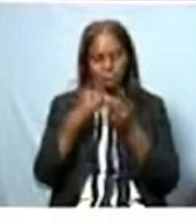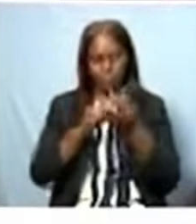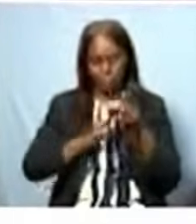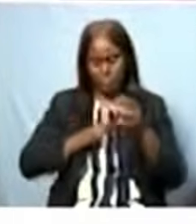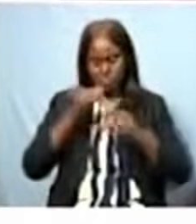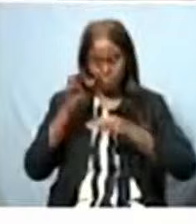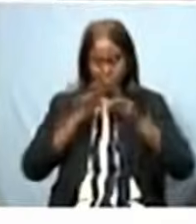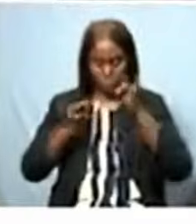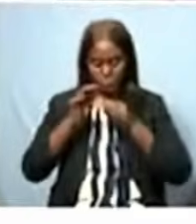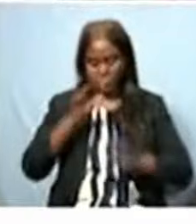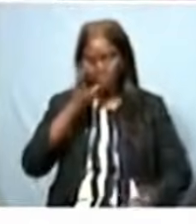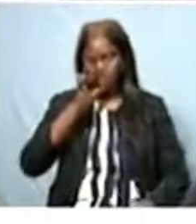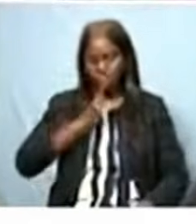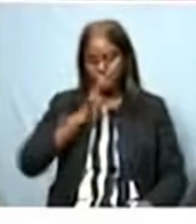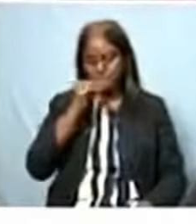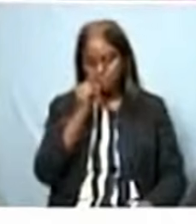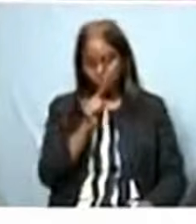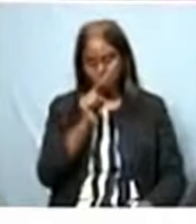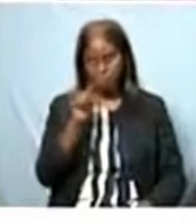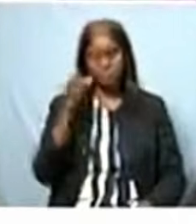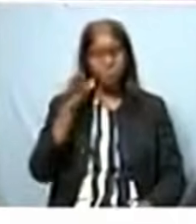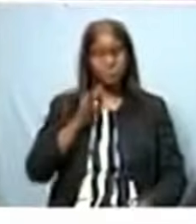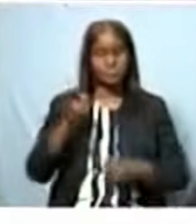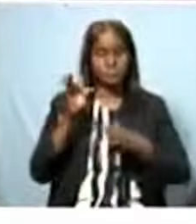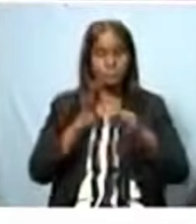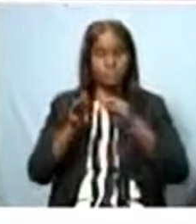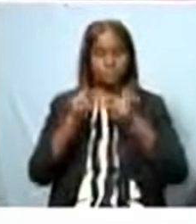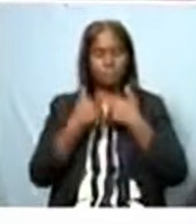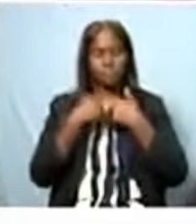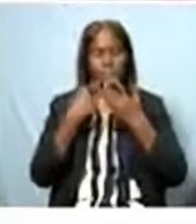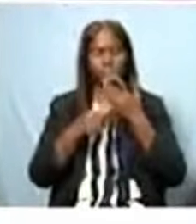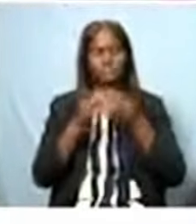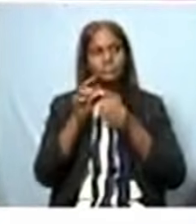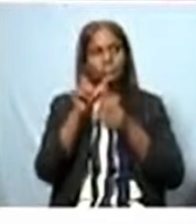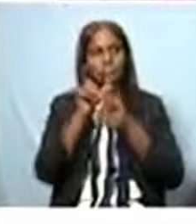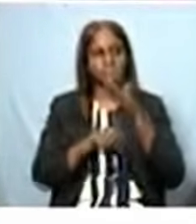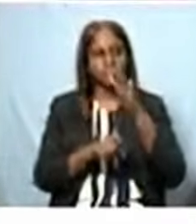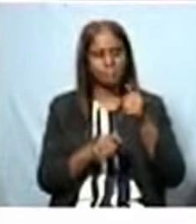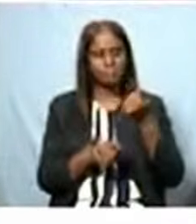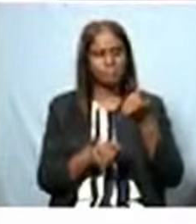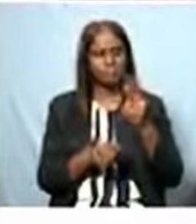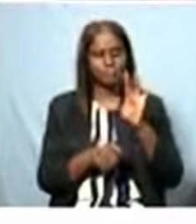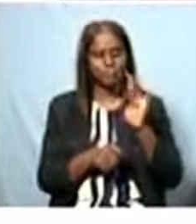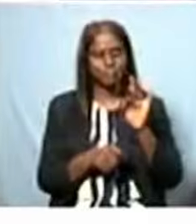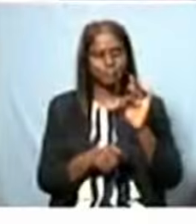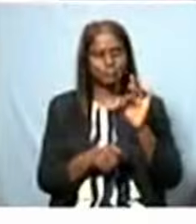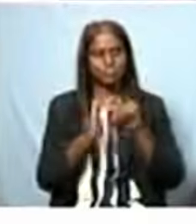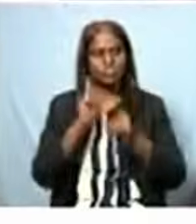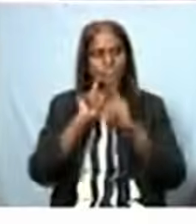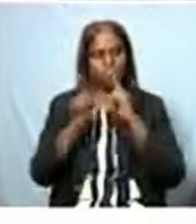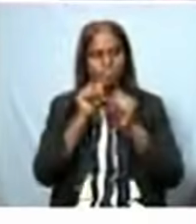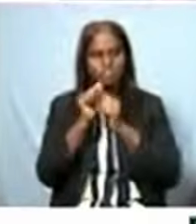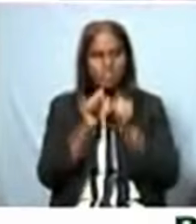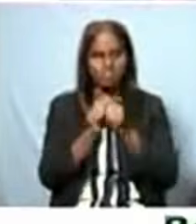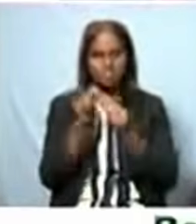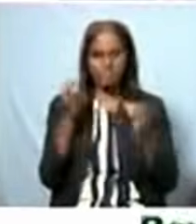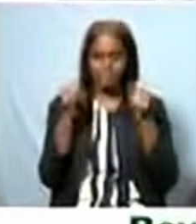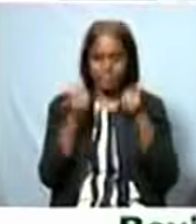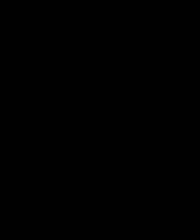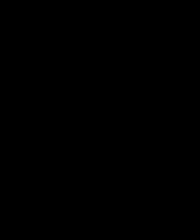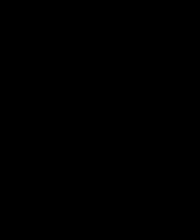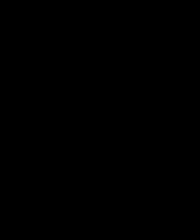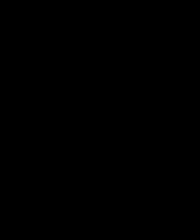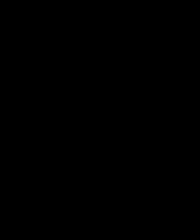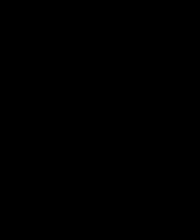clarify, Madam Speaker. And in qualifying, I have quoted Article 18, which talks about fair trial. And fair trial,